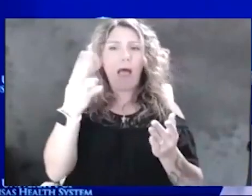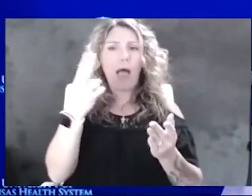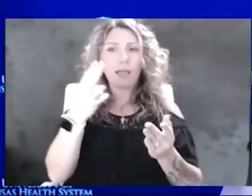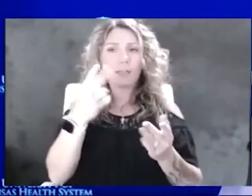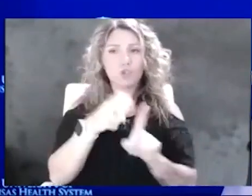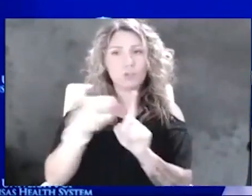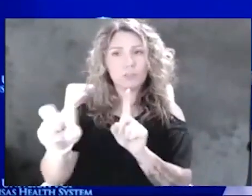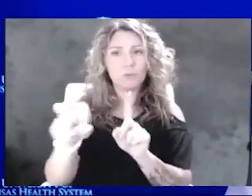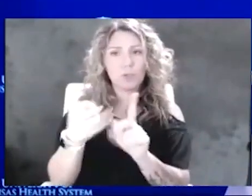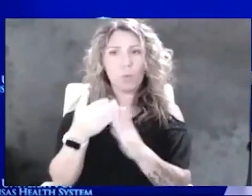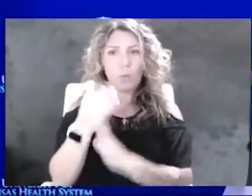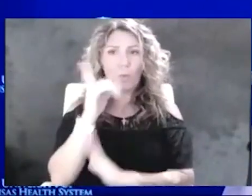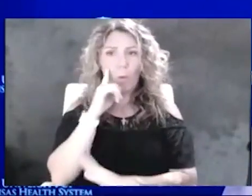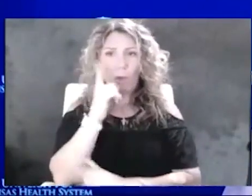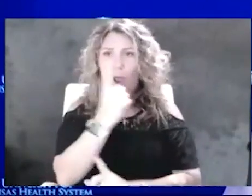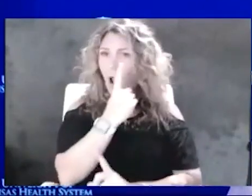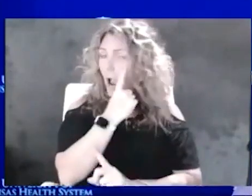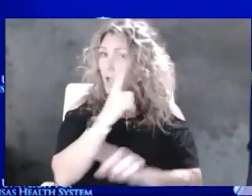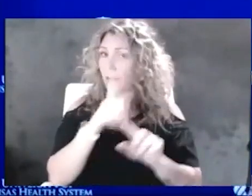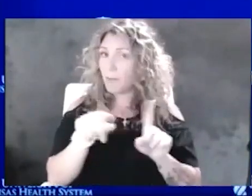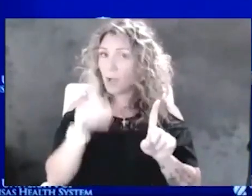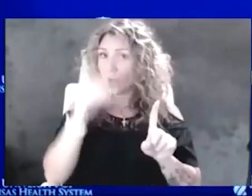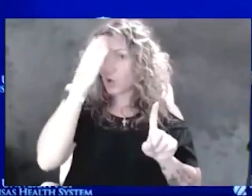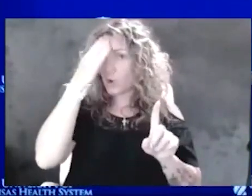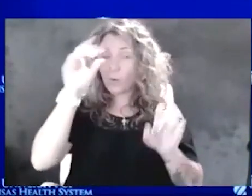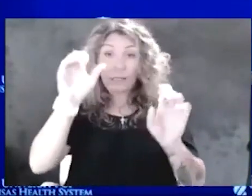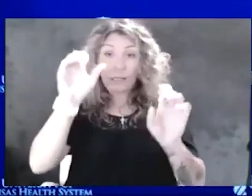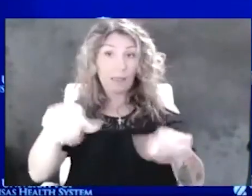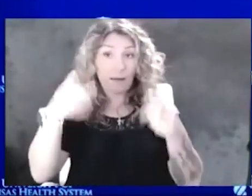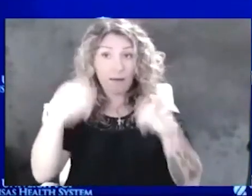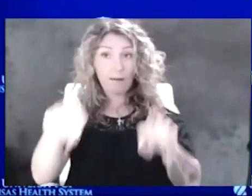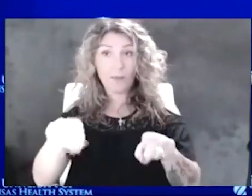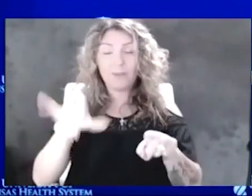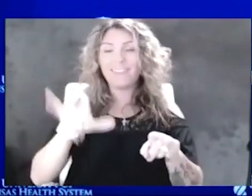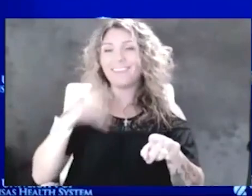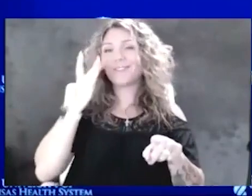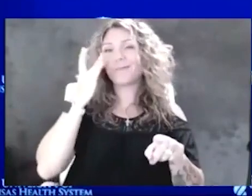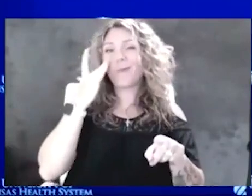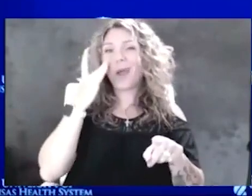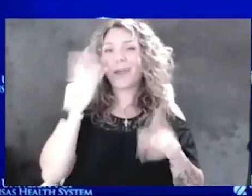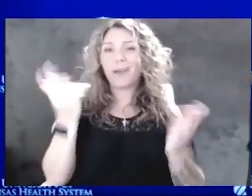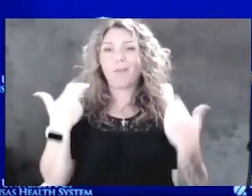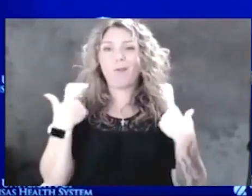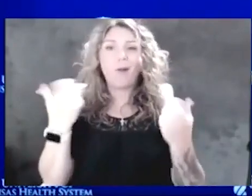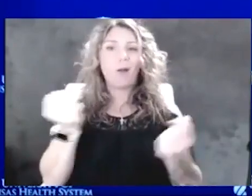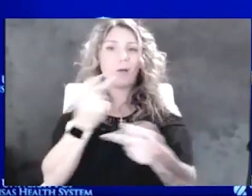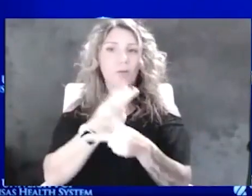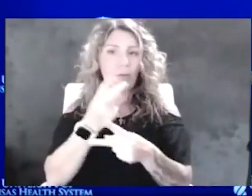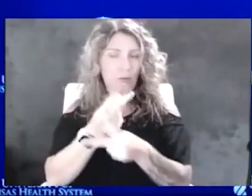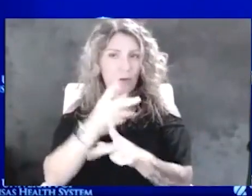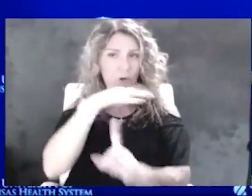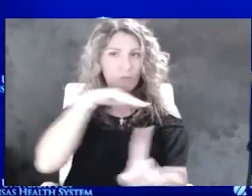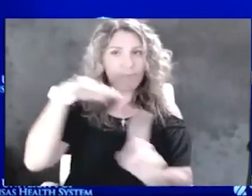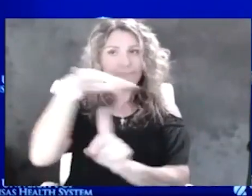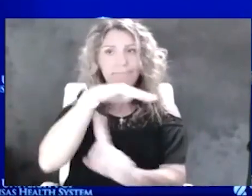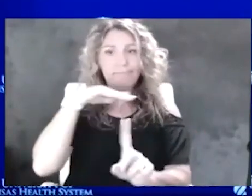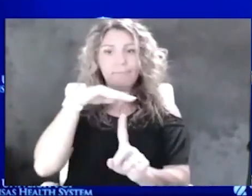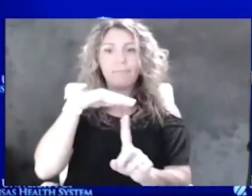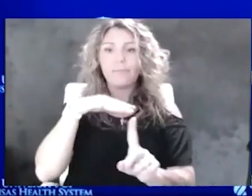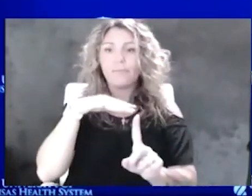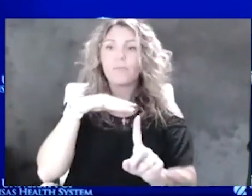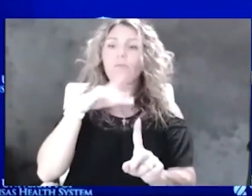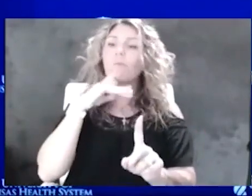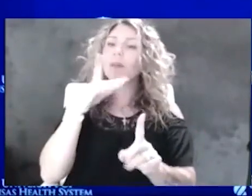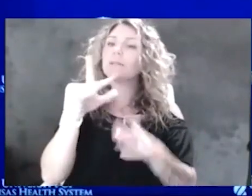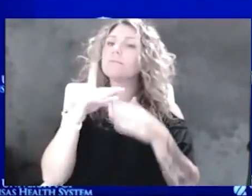the eyes, but we know that can happen, and that's why in the healthcare setting, it is guidance that